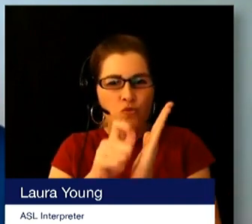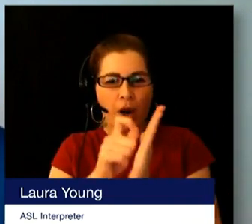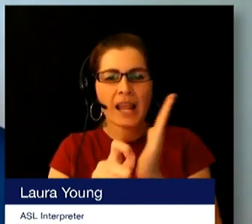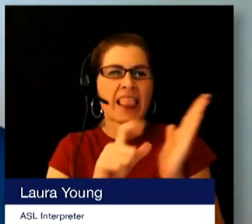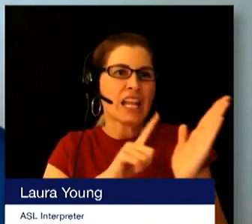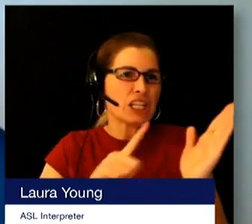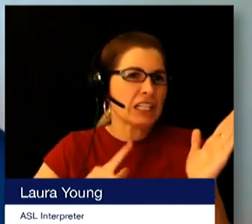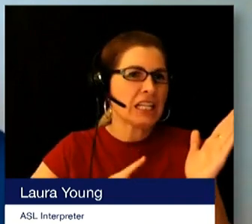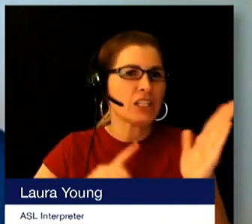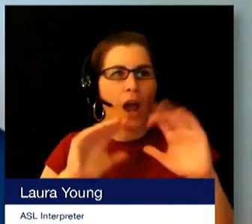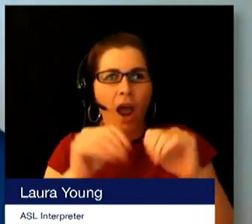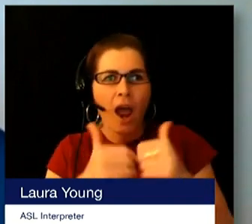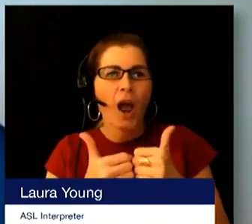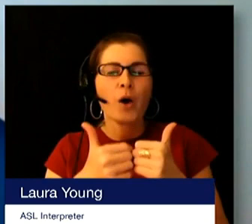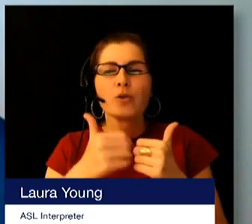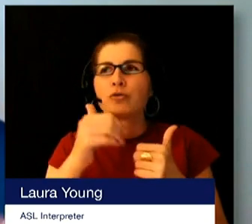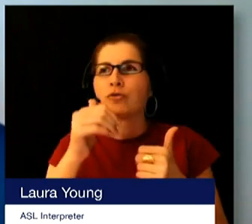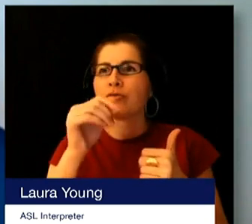legislation,